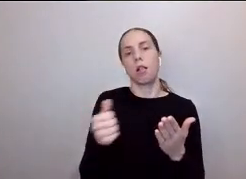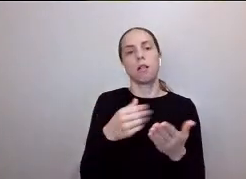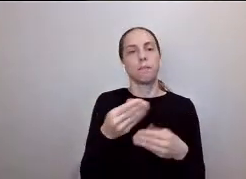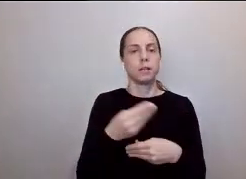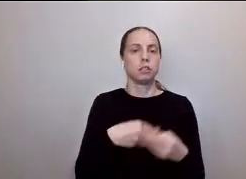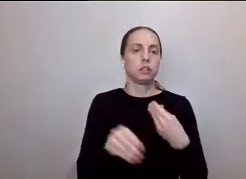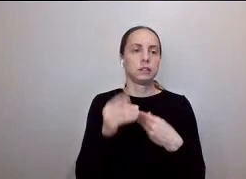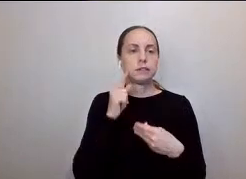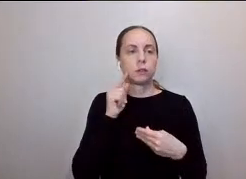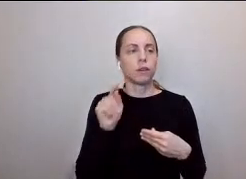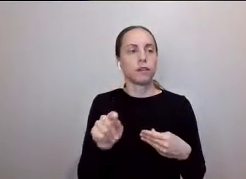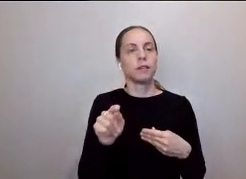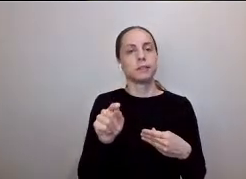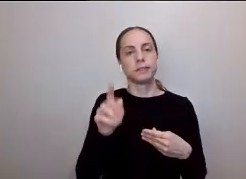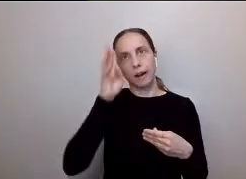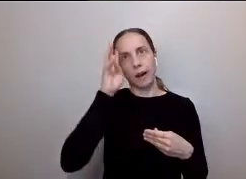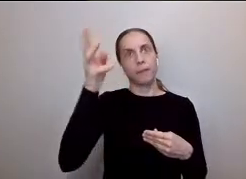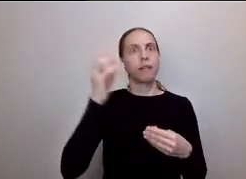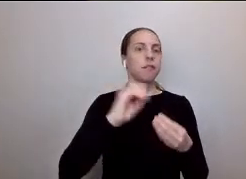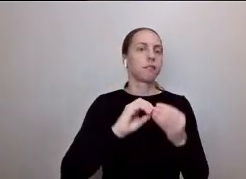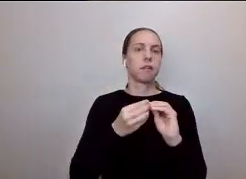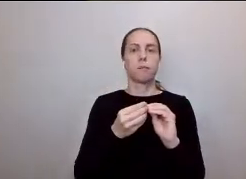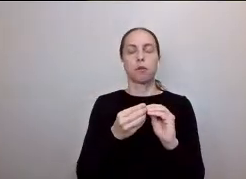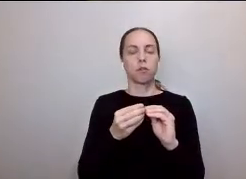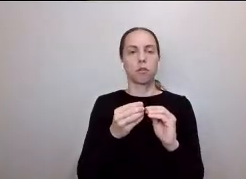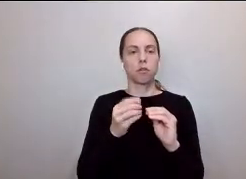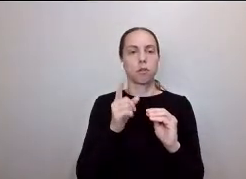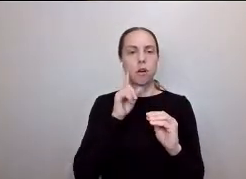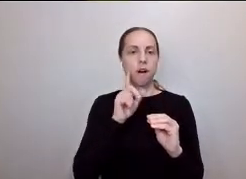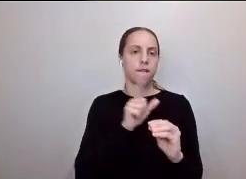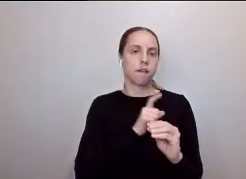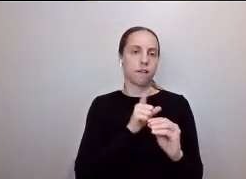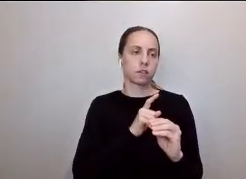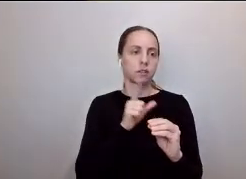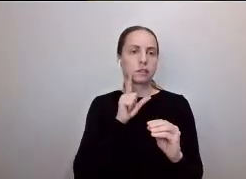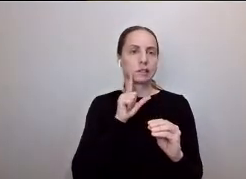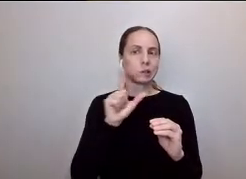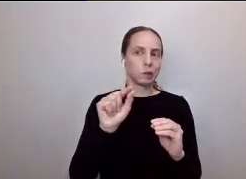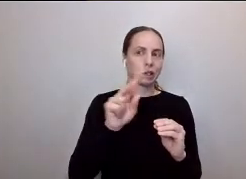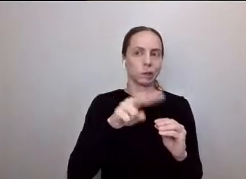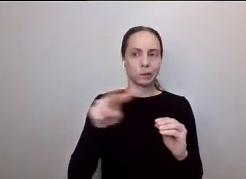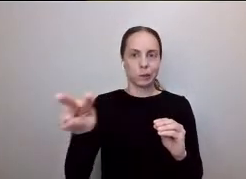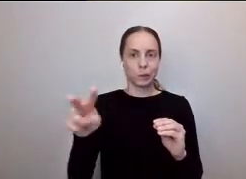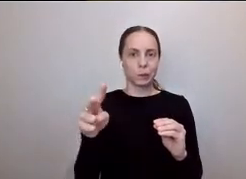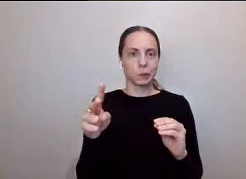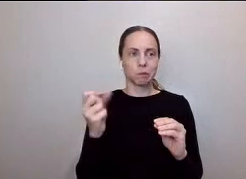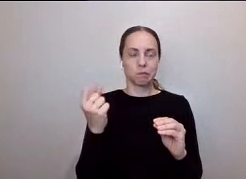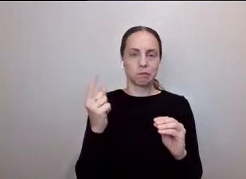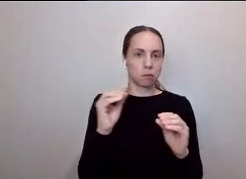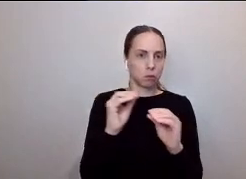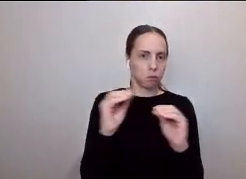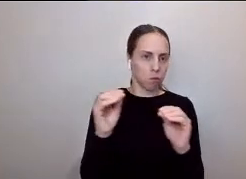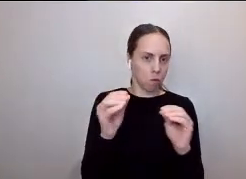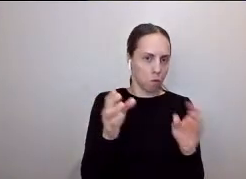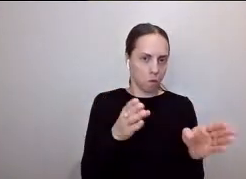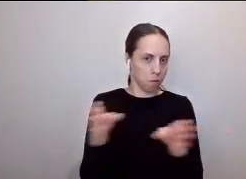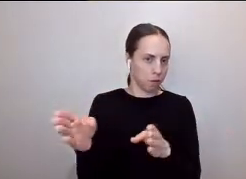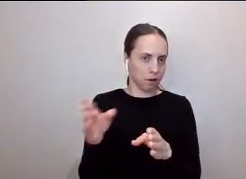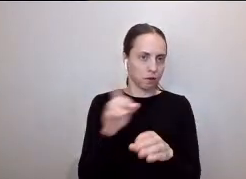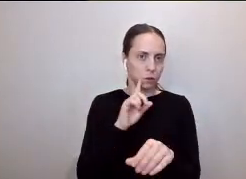hypothetical number of officers in 2022 that there is no plan to actually hire.